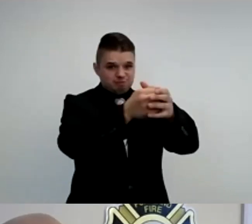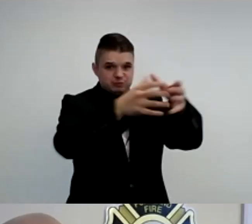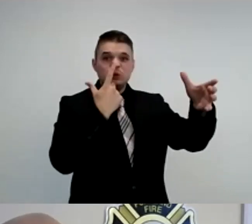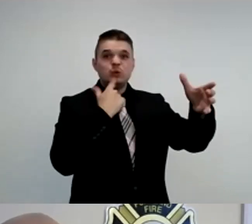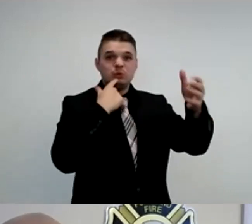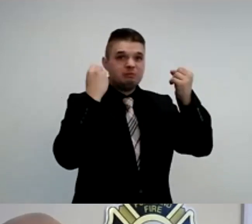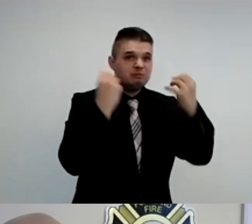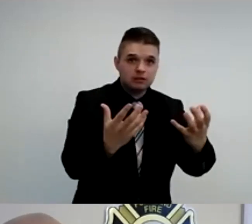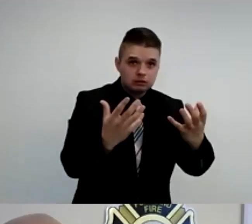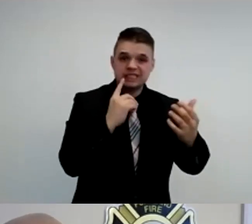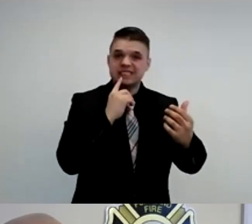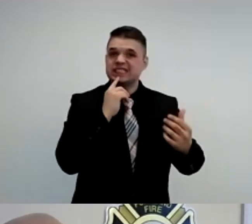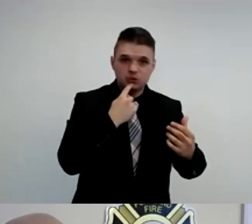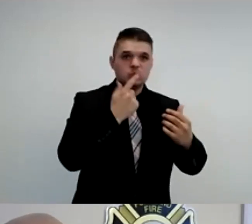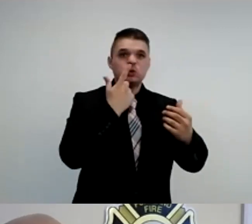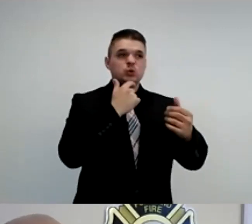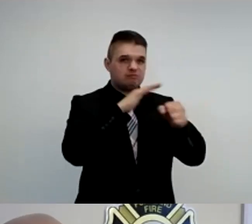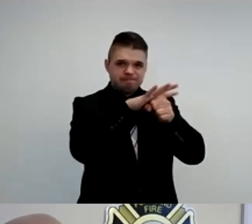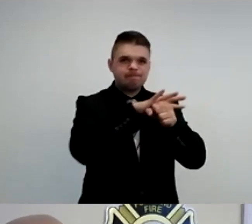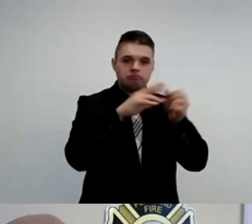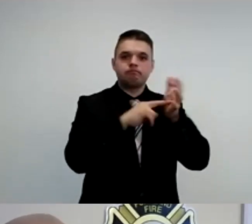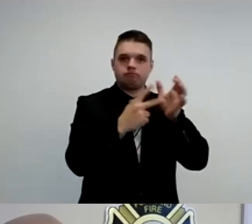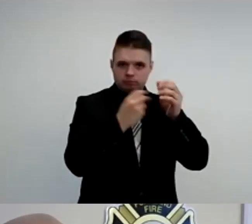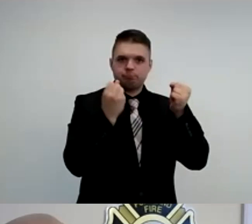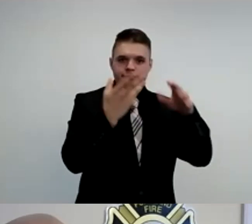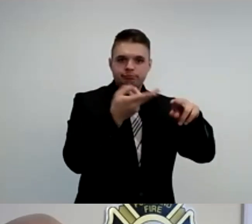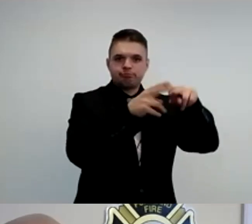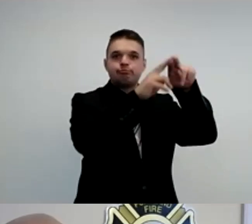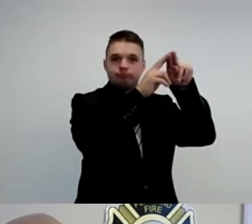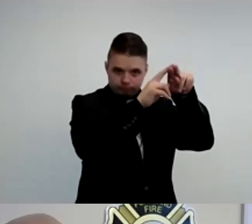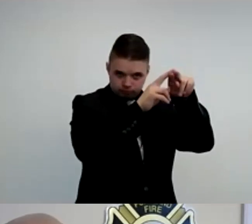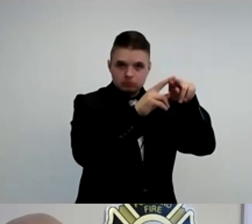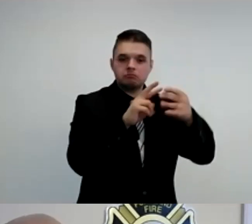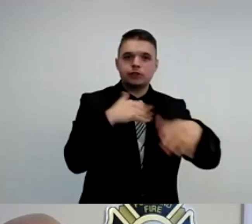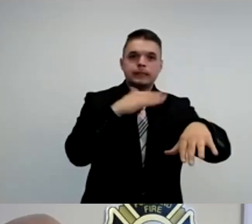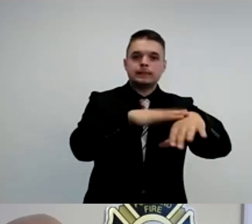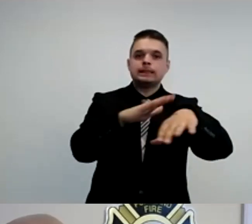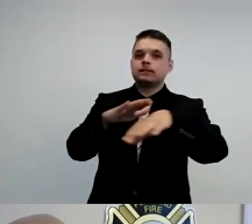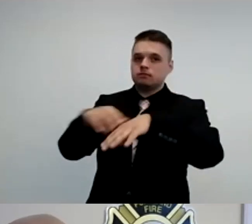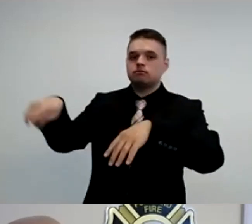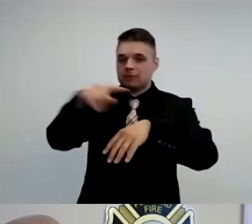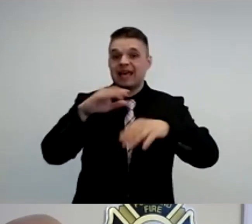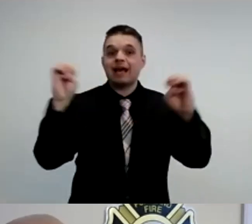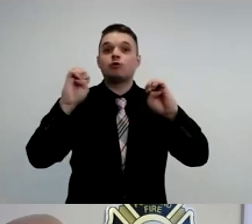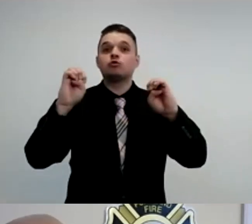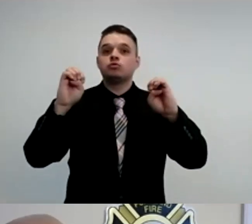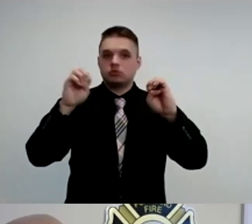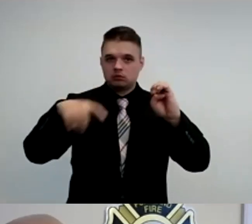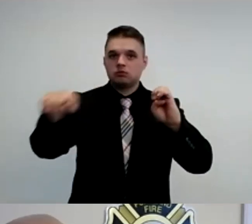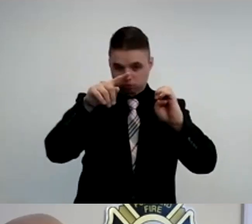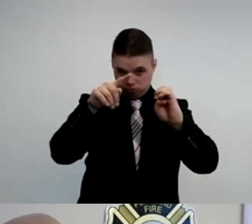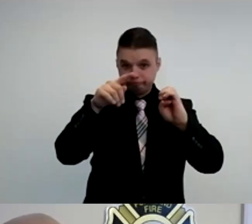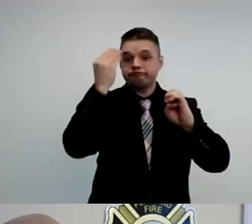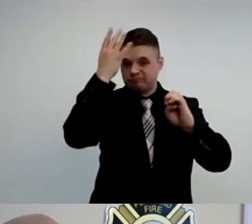critical patients, we can actually provide warnings to the emergency room there and actually get reports from those emergency rooms in that